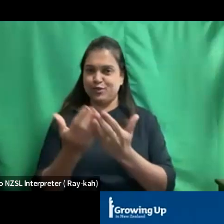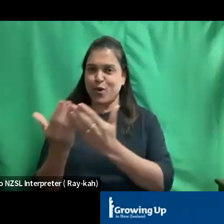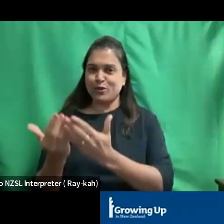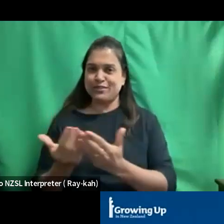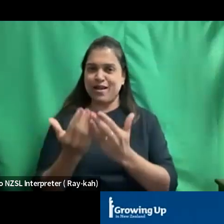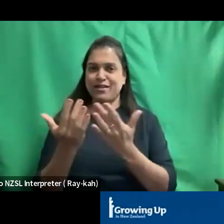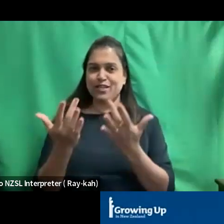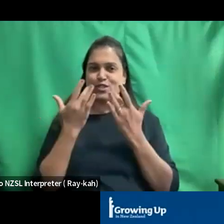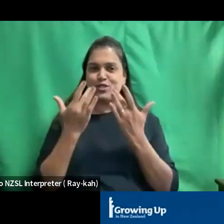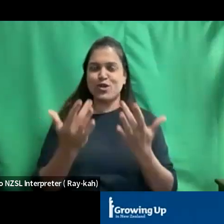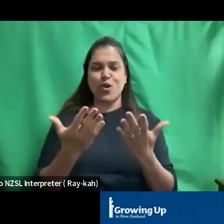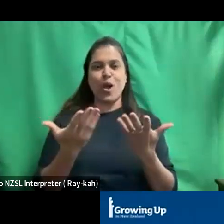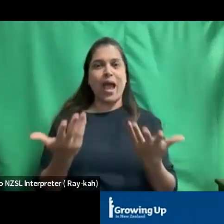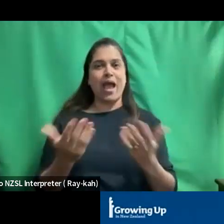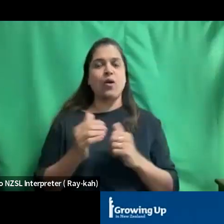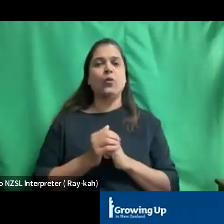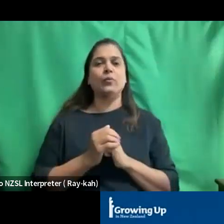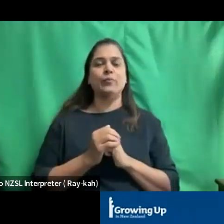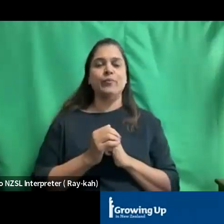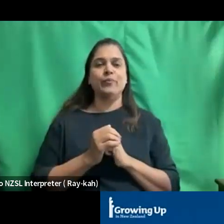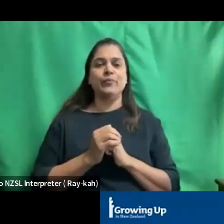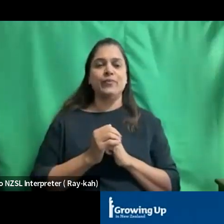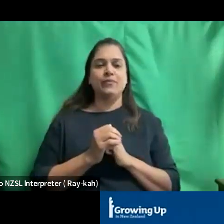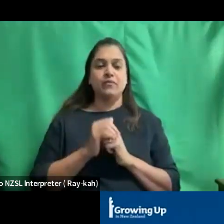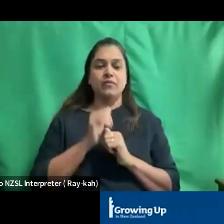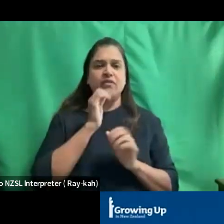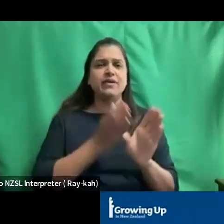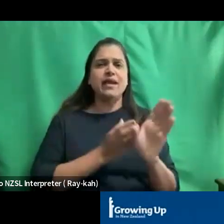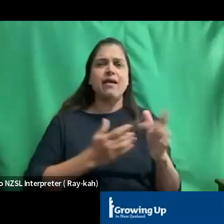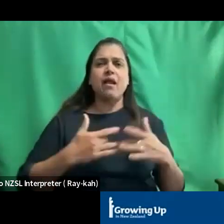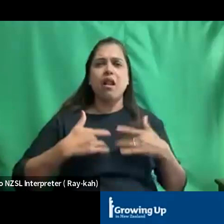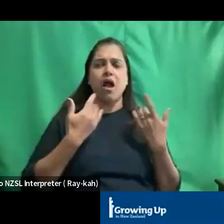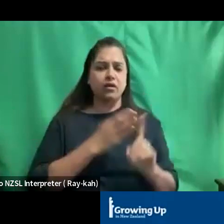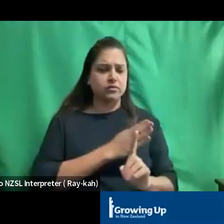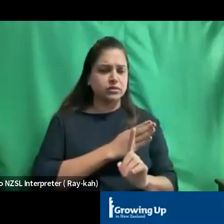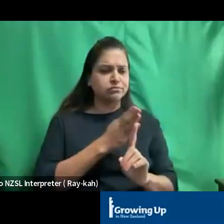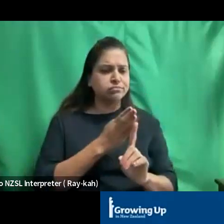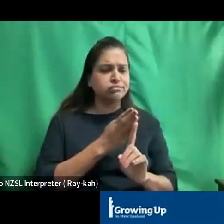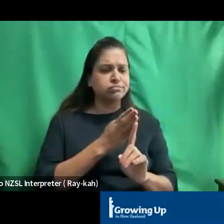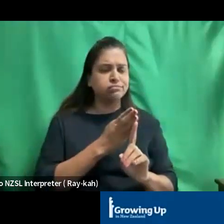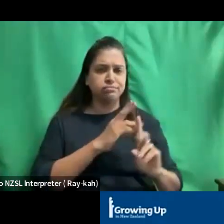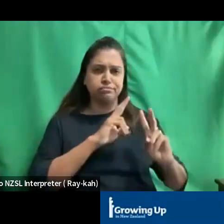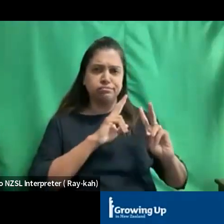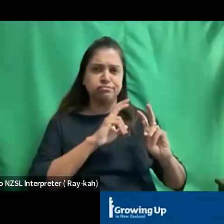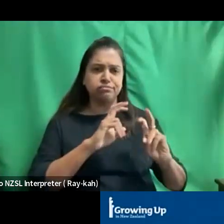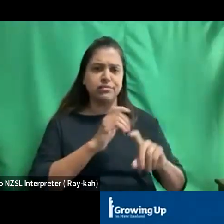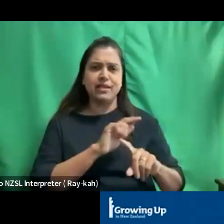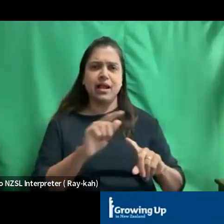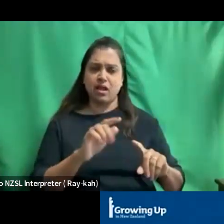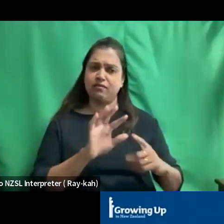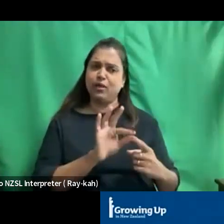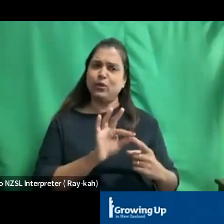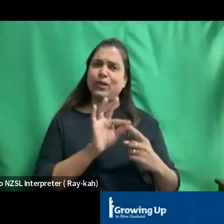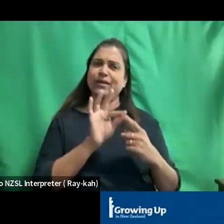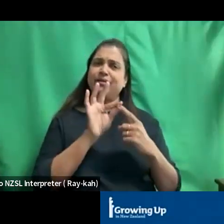nature of it, you know, studying young lives over time is pretty unique and